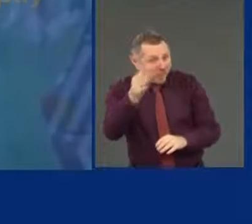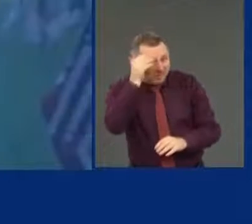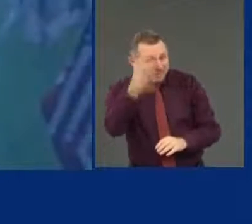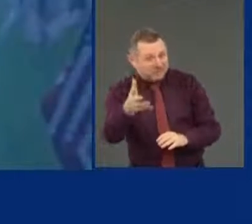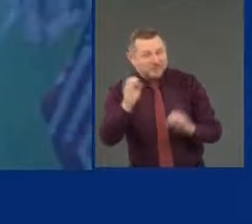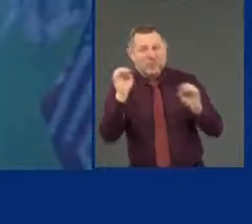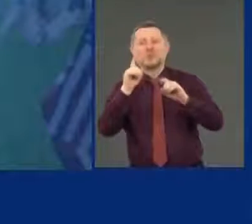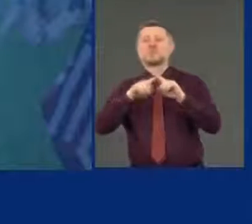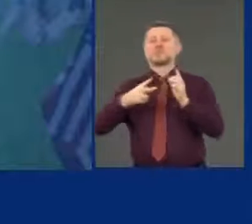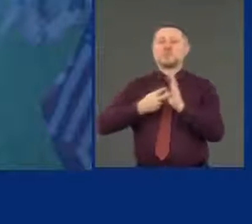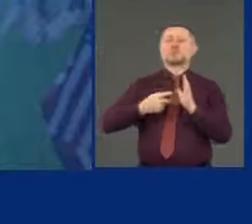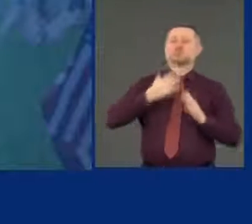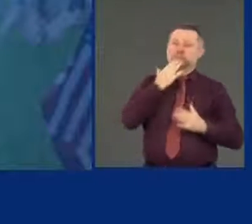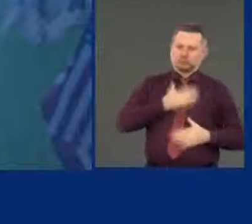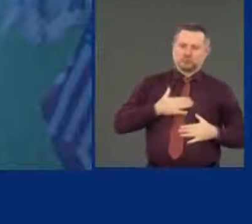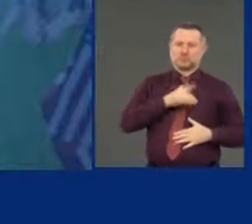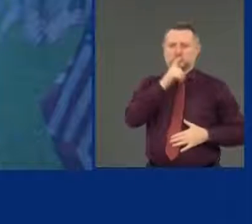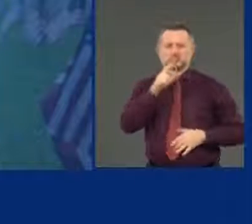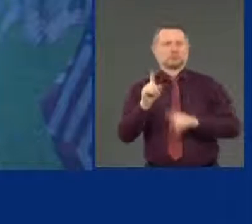their duty.